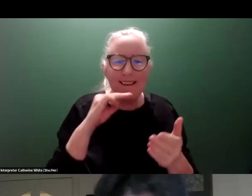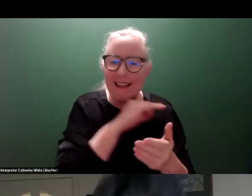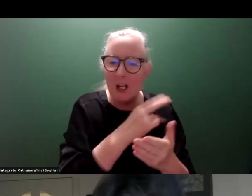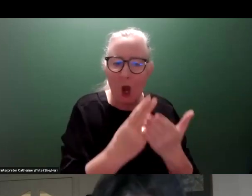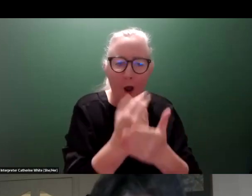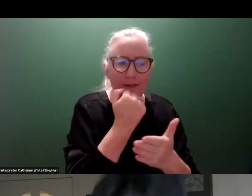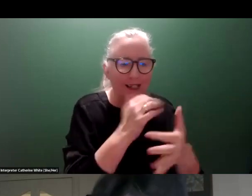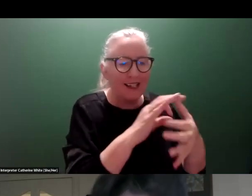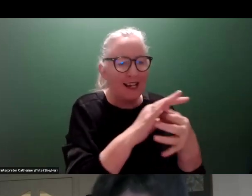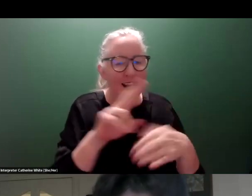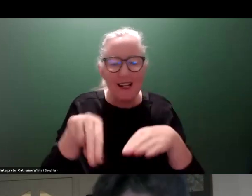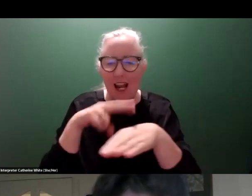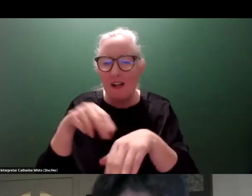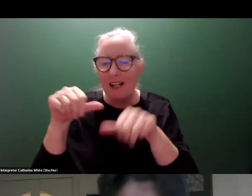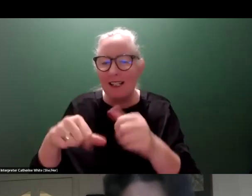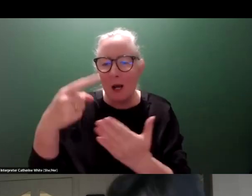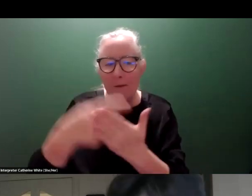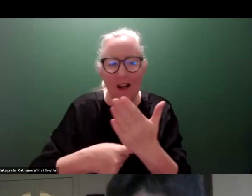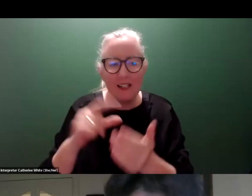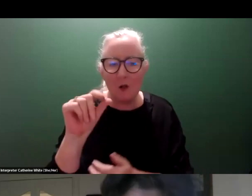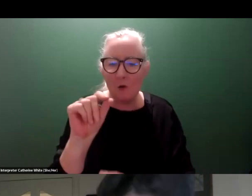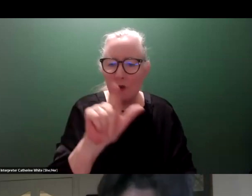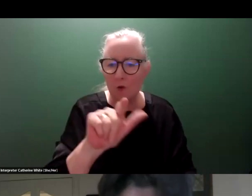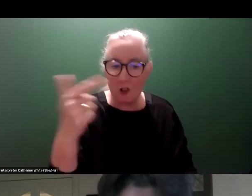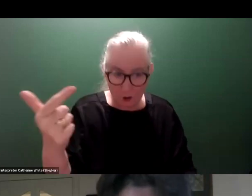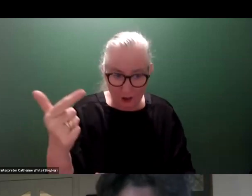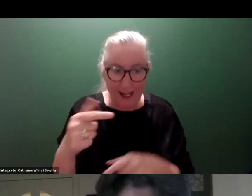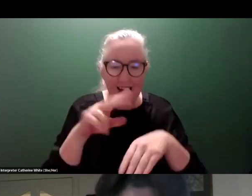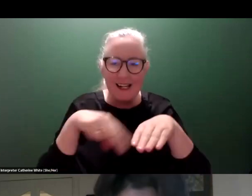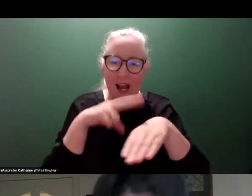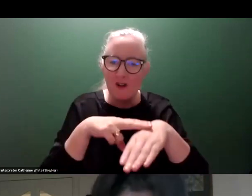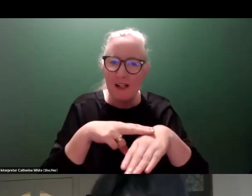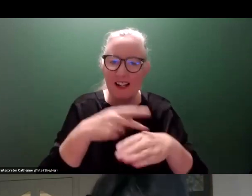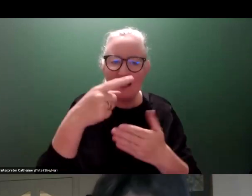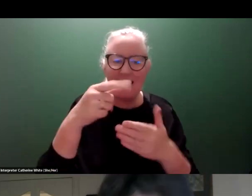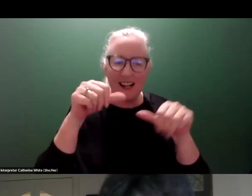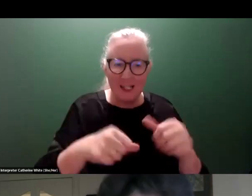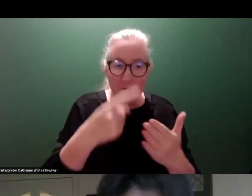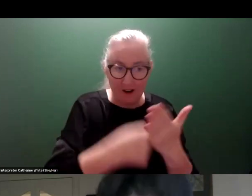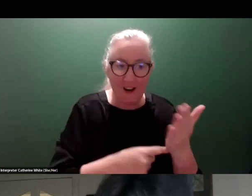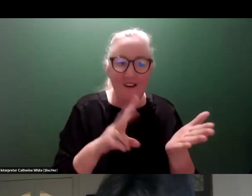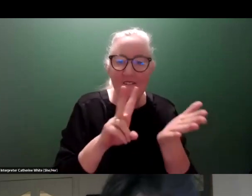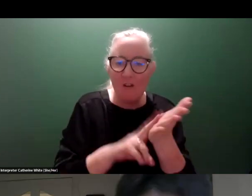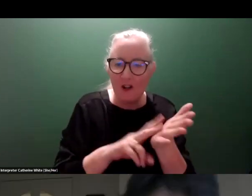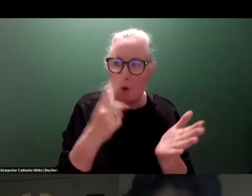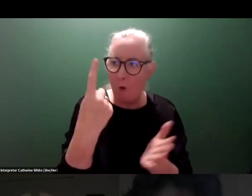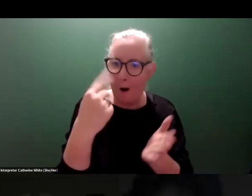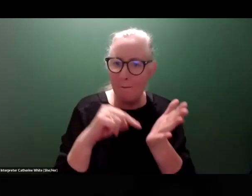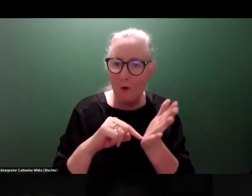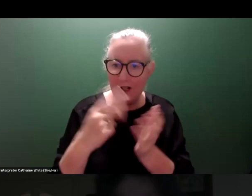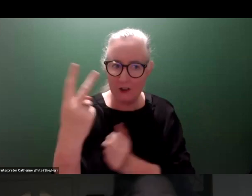National Consent Policy 2022, and this is now National Consent Policy version 1.2.